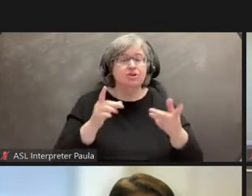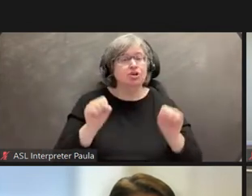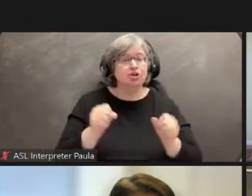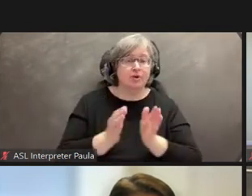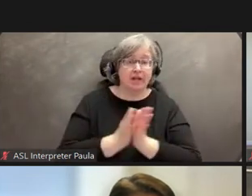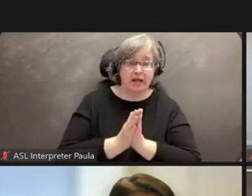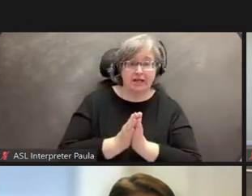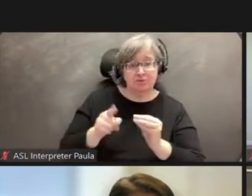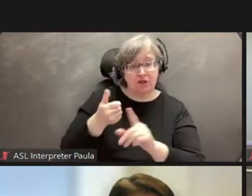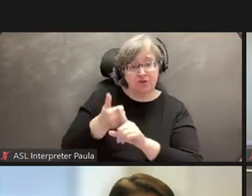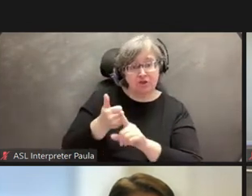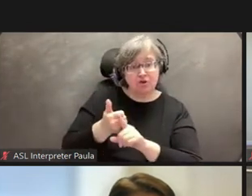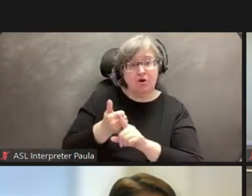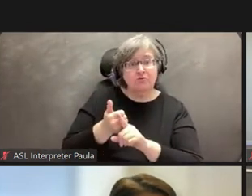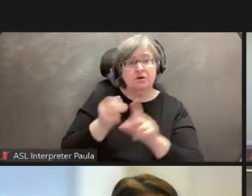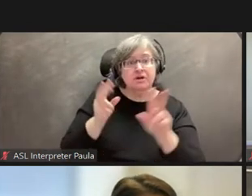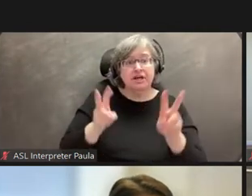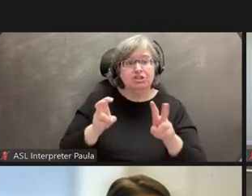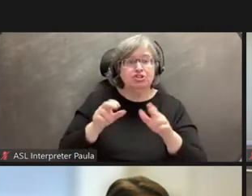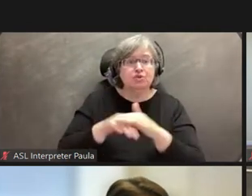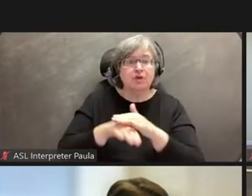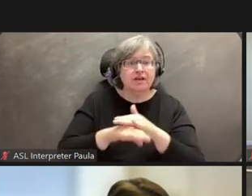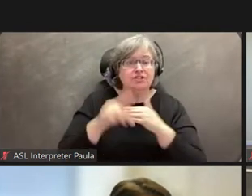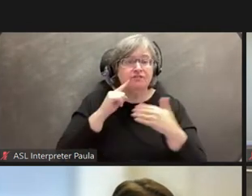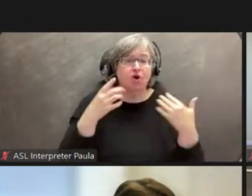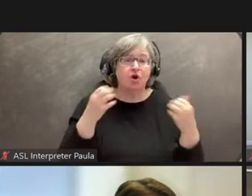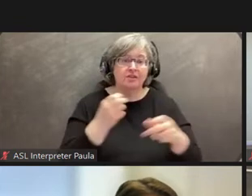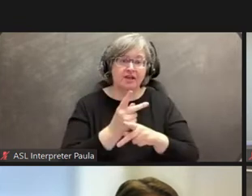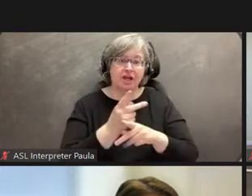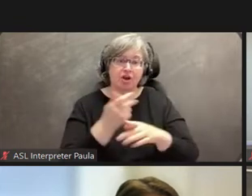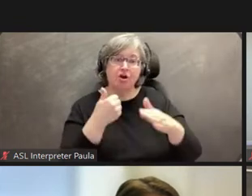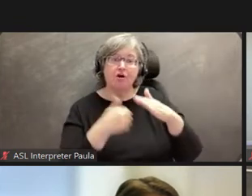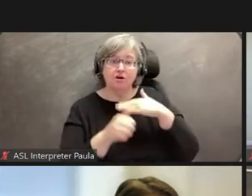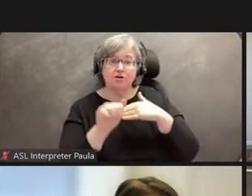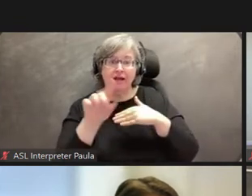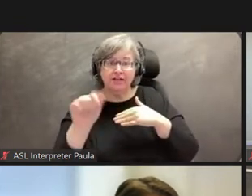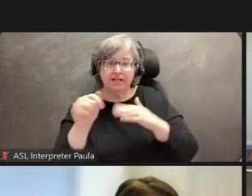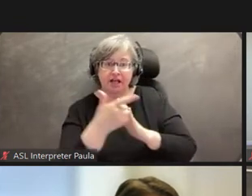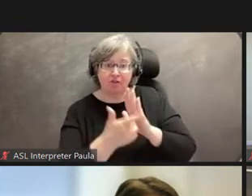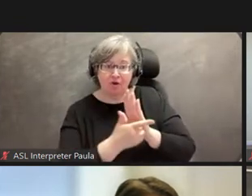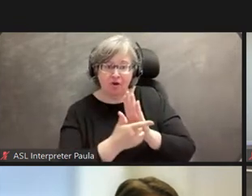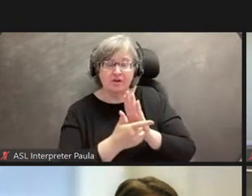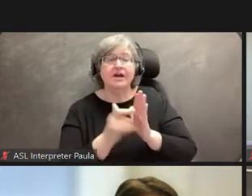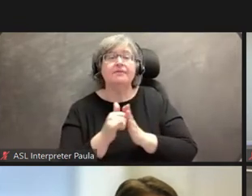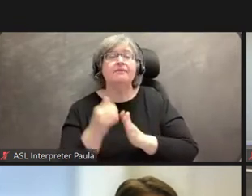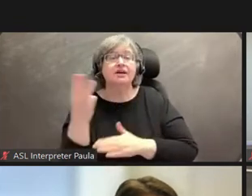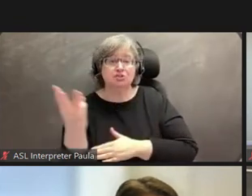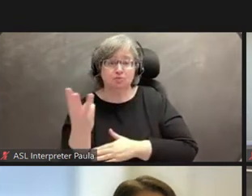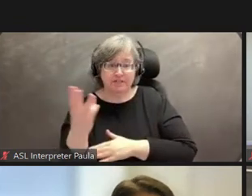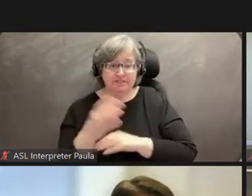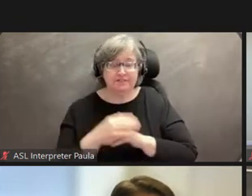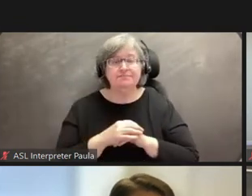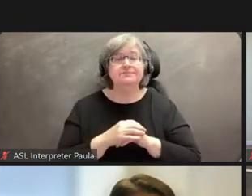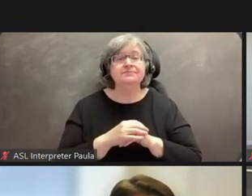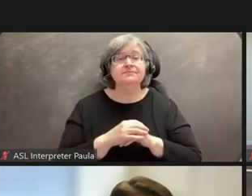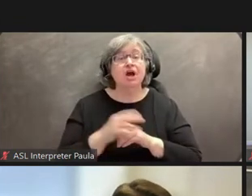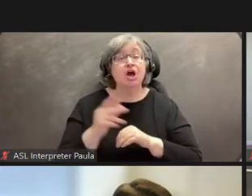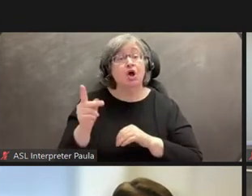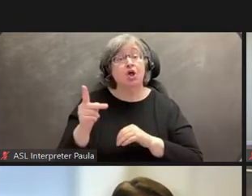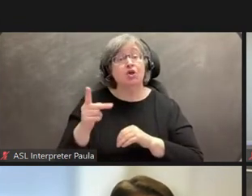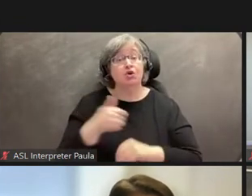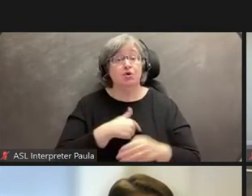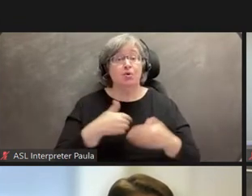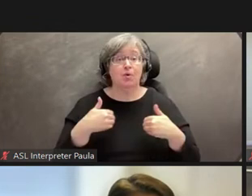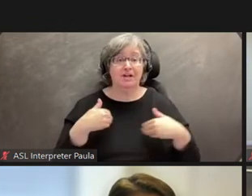own issues and access, you know, for healthcare, et cetera, under the ADA. And then we have, that's on Wednesday. And then on Thursday, we